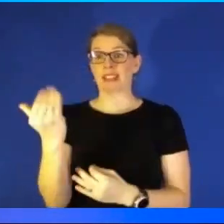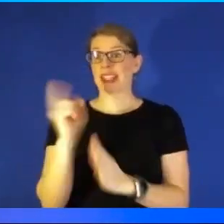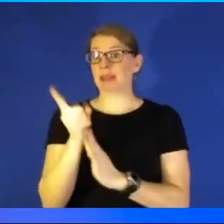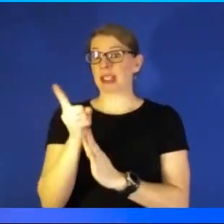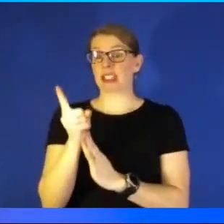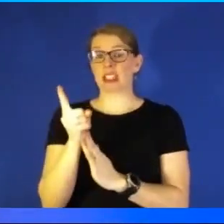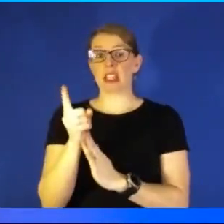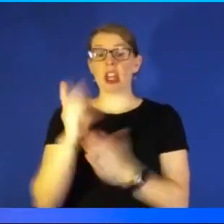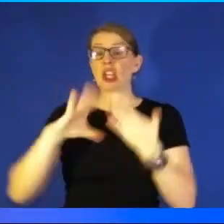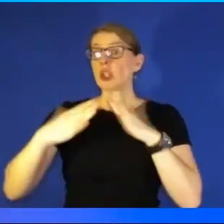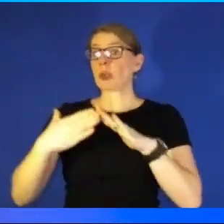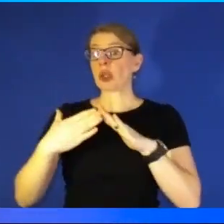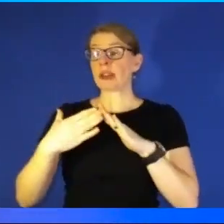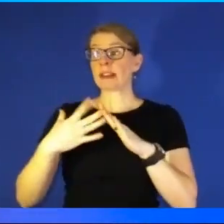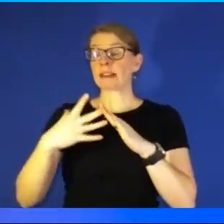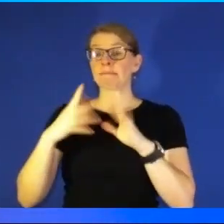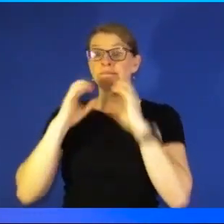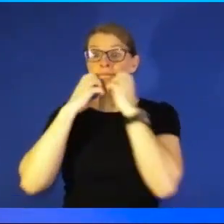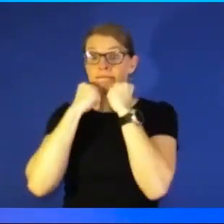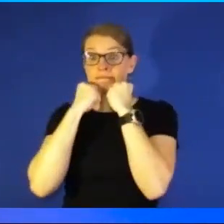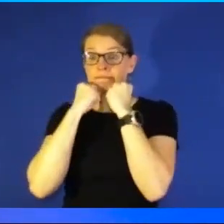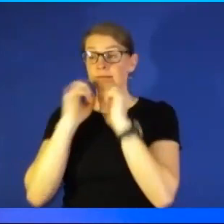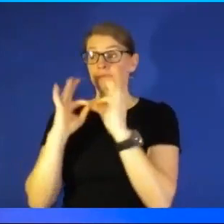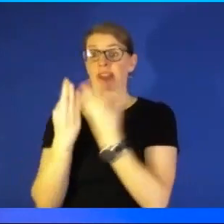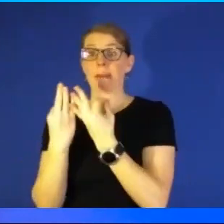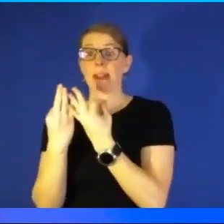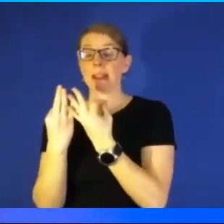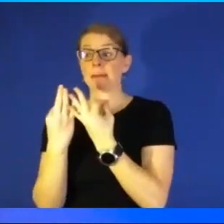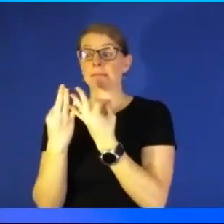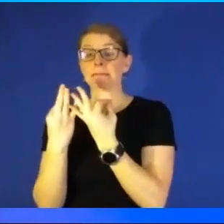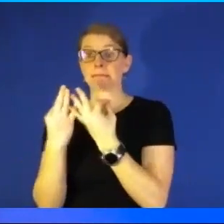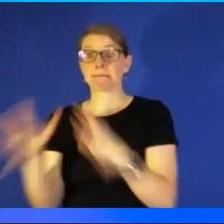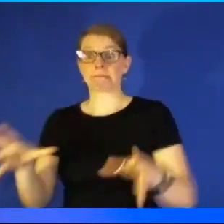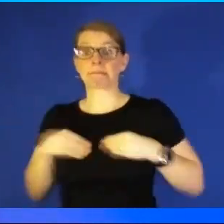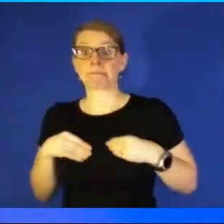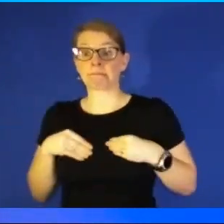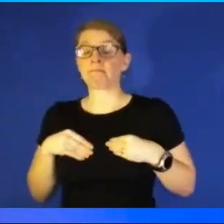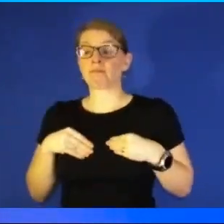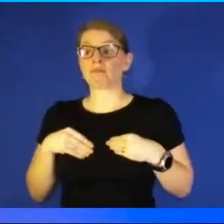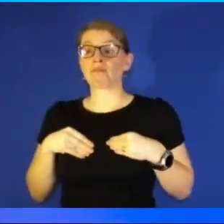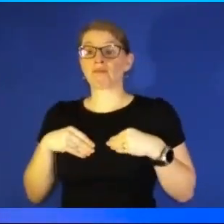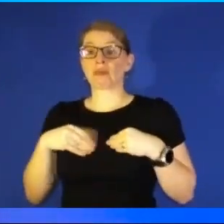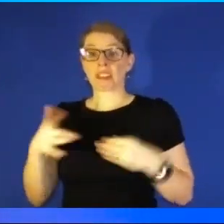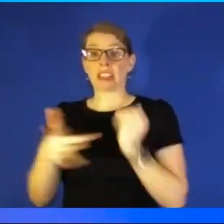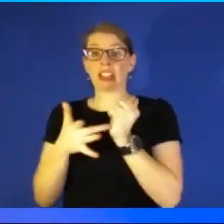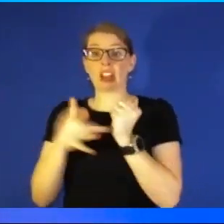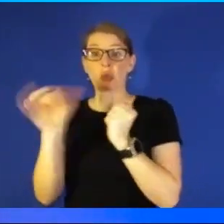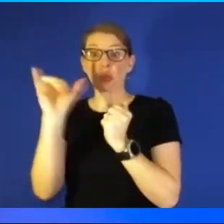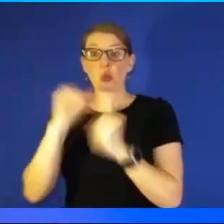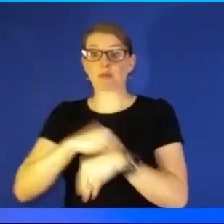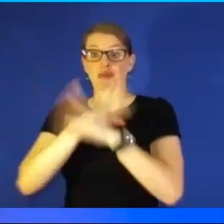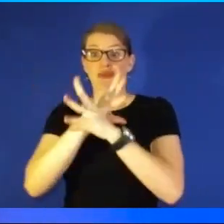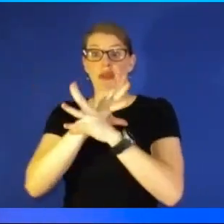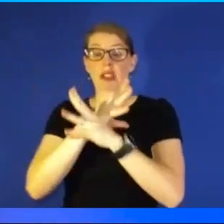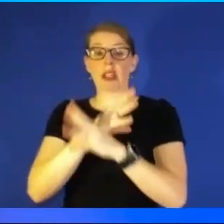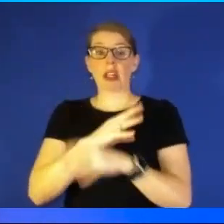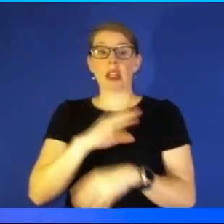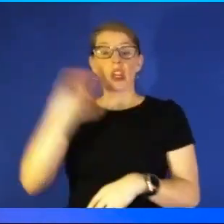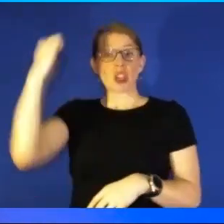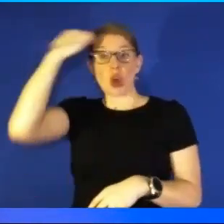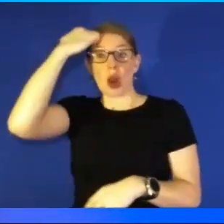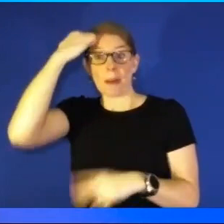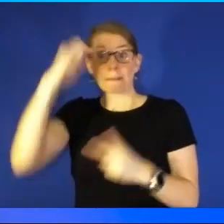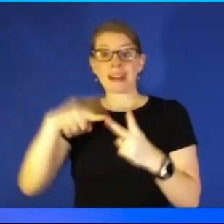community and loved ones were able to kind of harness that technology as well. We were Zooming with people in Europe and Asia within the first